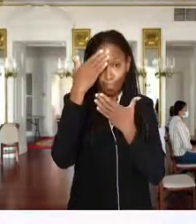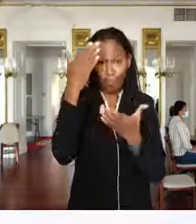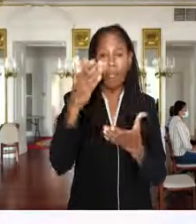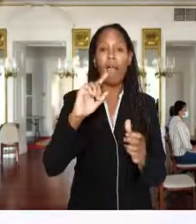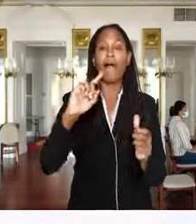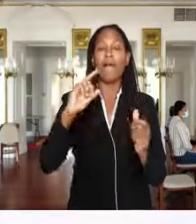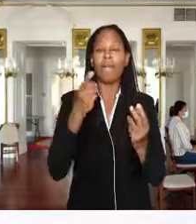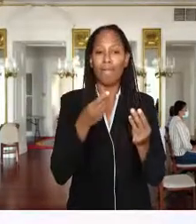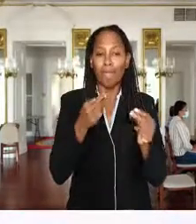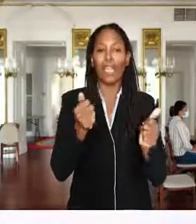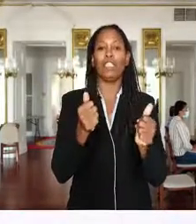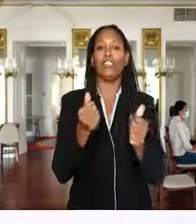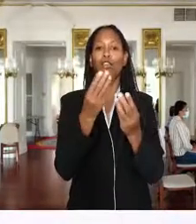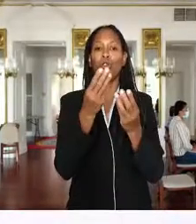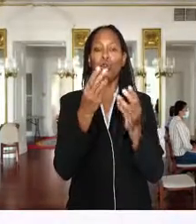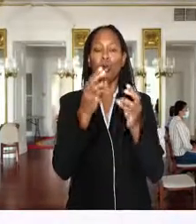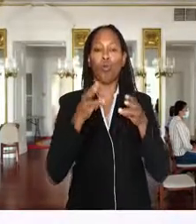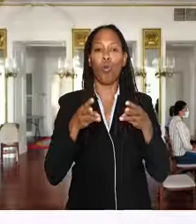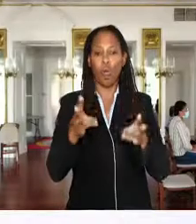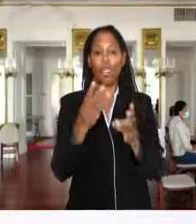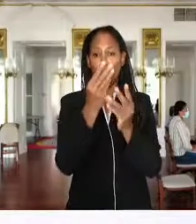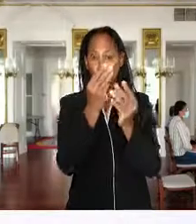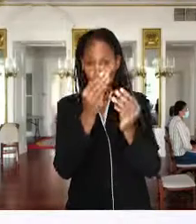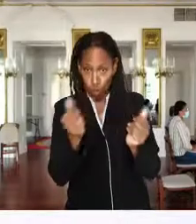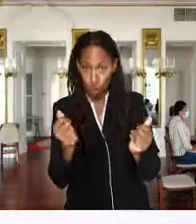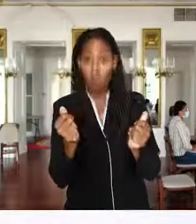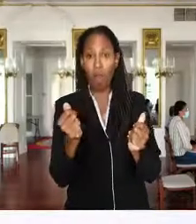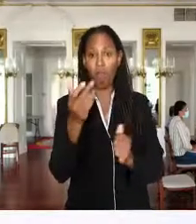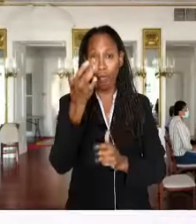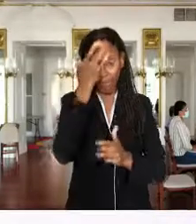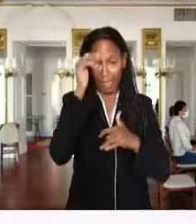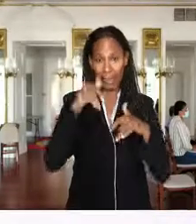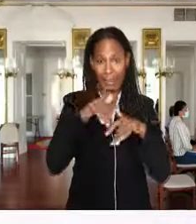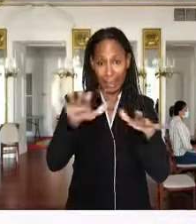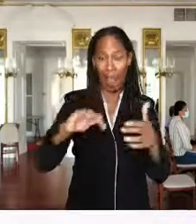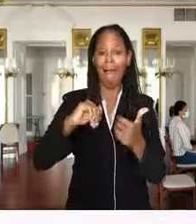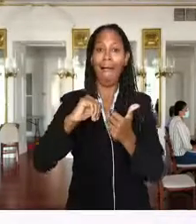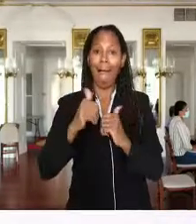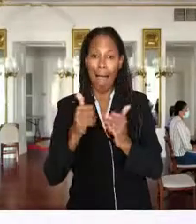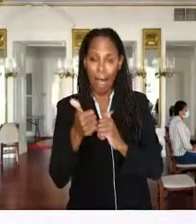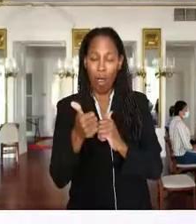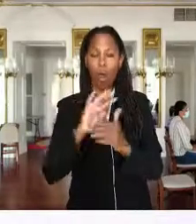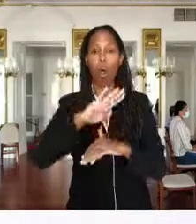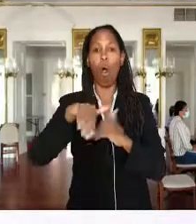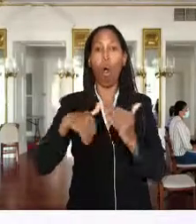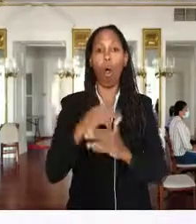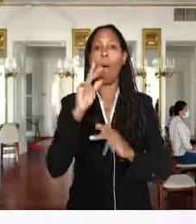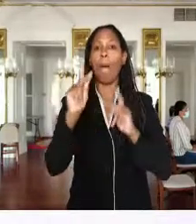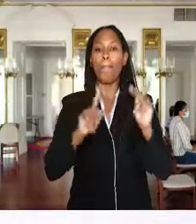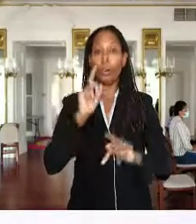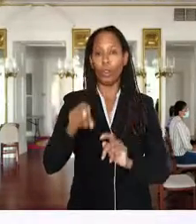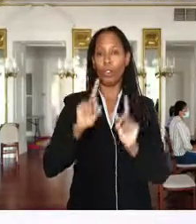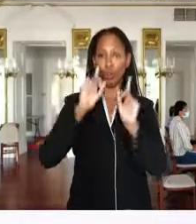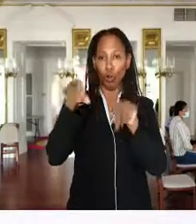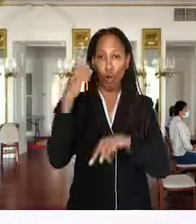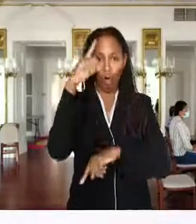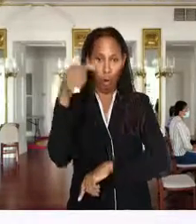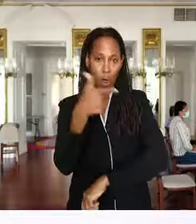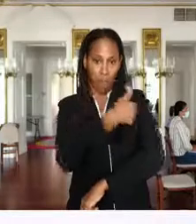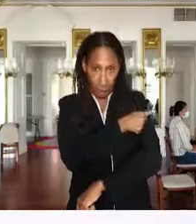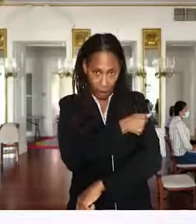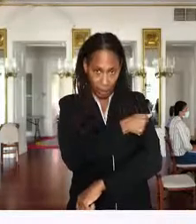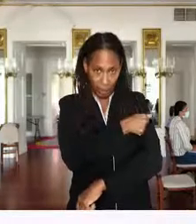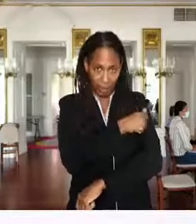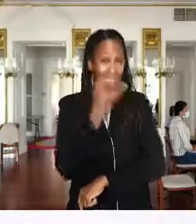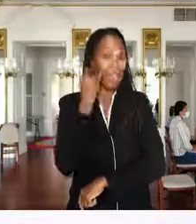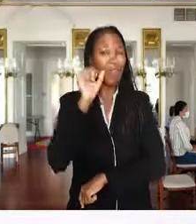virus to rest and behind us in the United States Virgin Islands is for every single person to go out there and get a vaccine